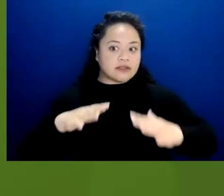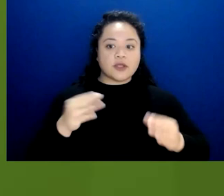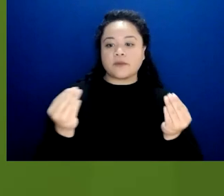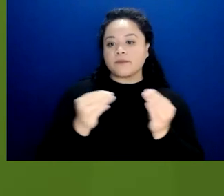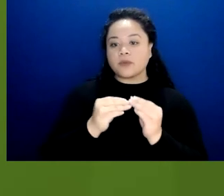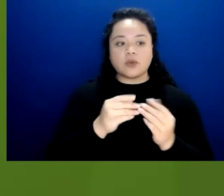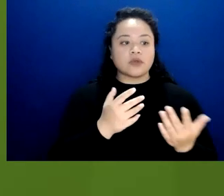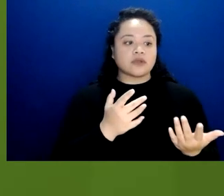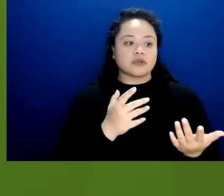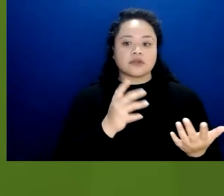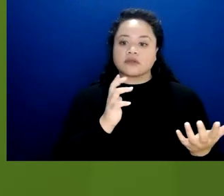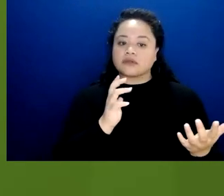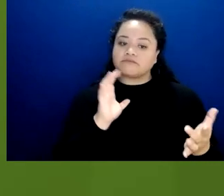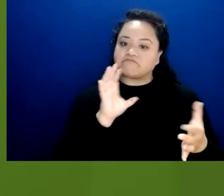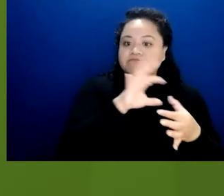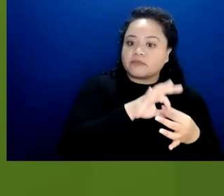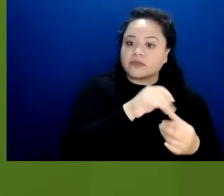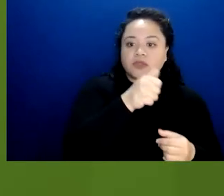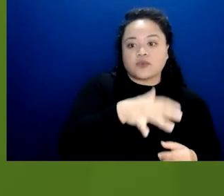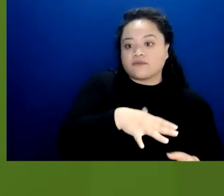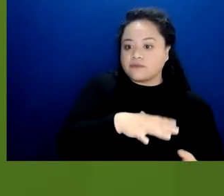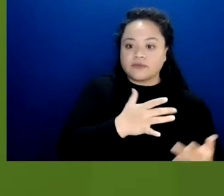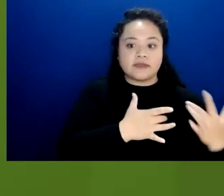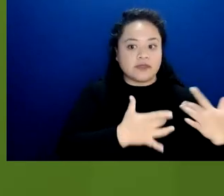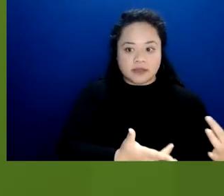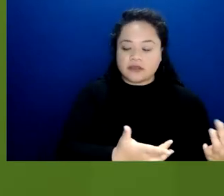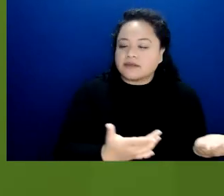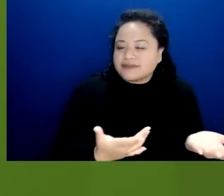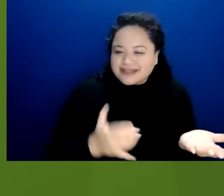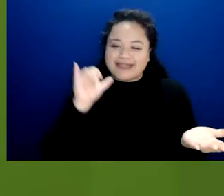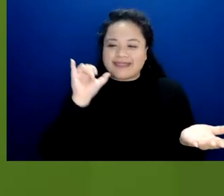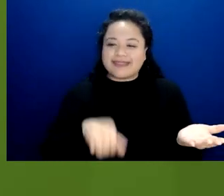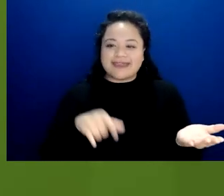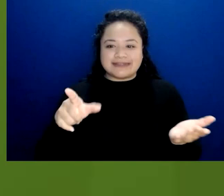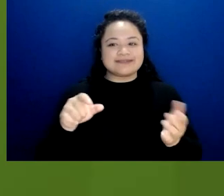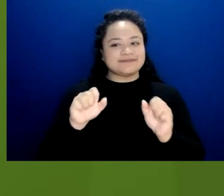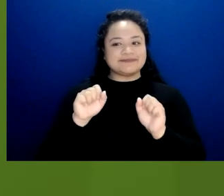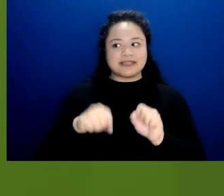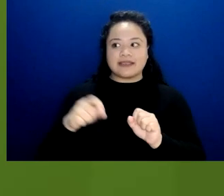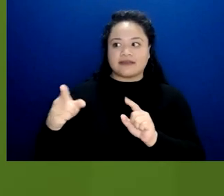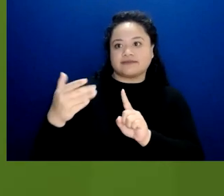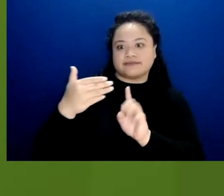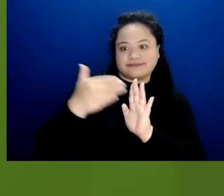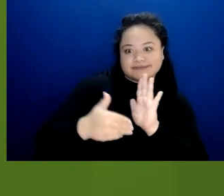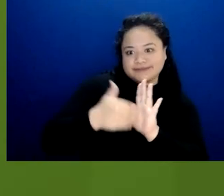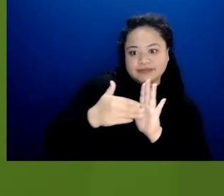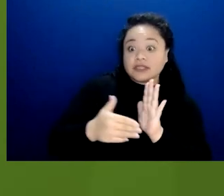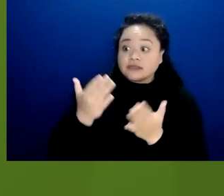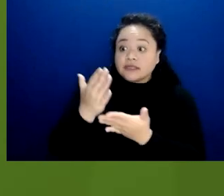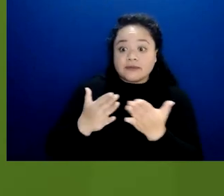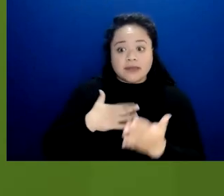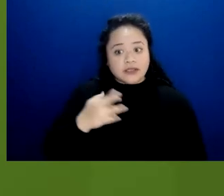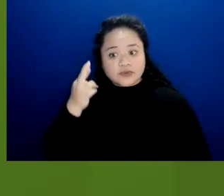the case for me, then I was constantly harassed. And by some of my closest friends, you know, had anti-gay, you